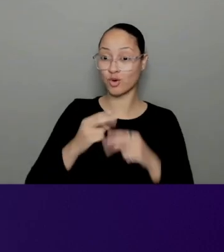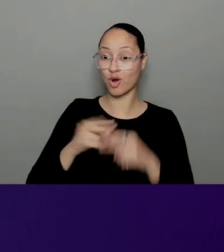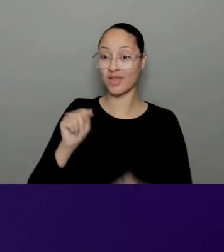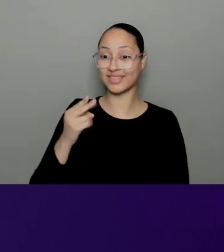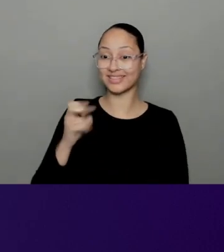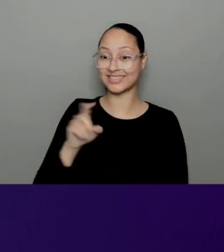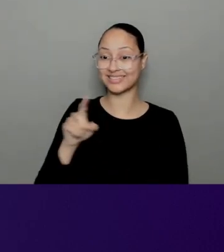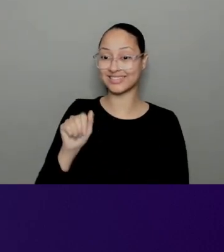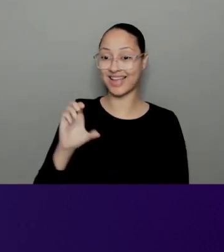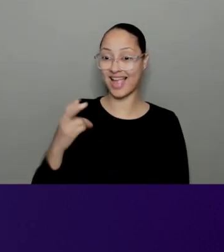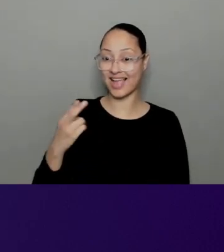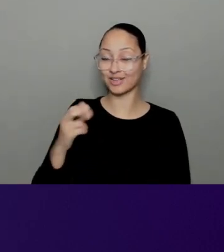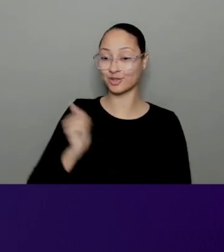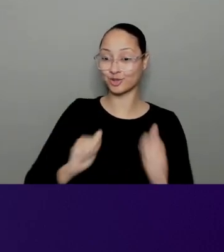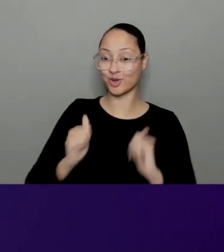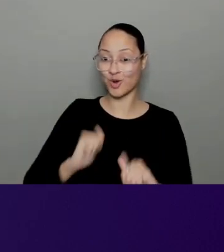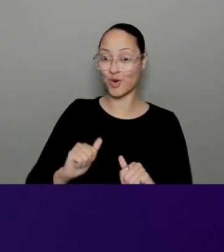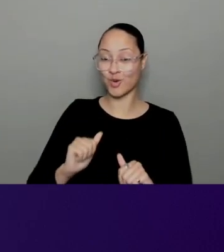Talking AWS.